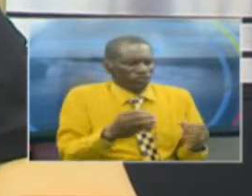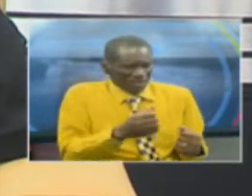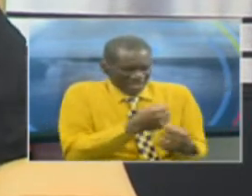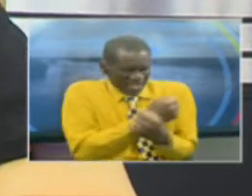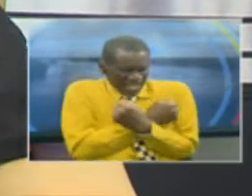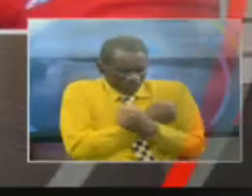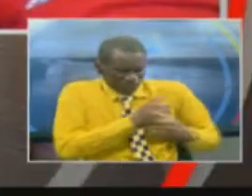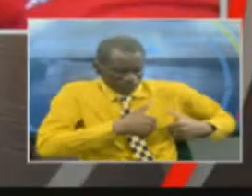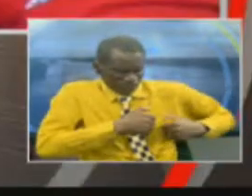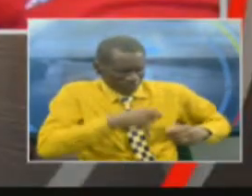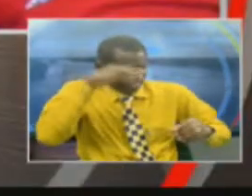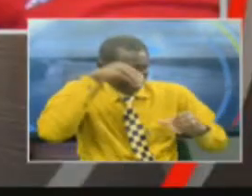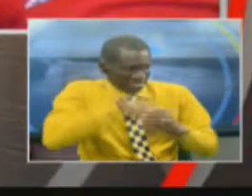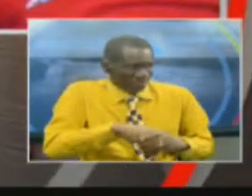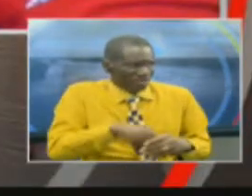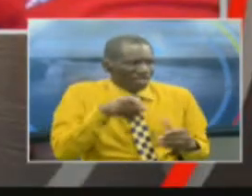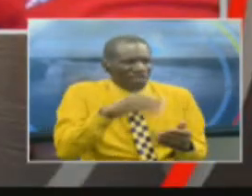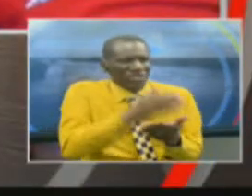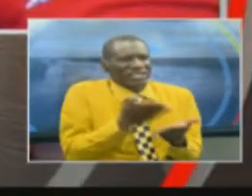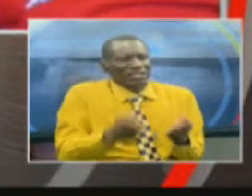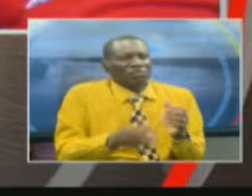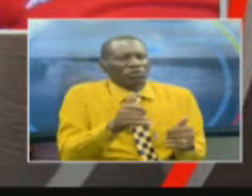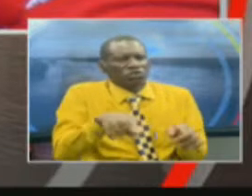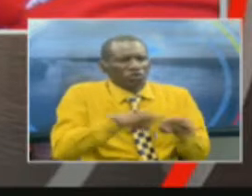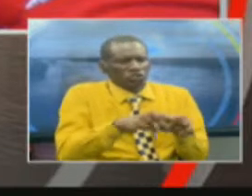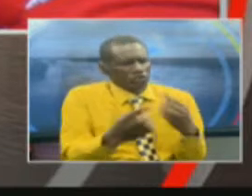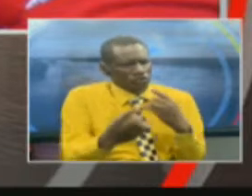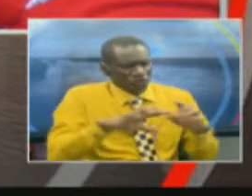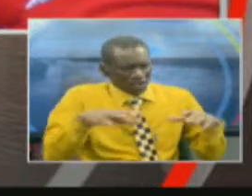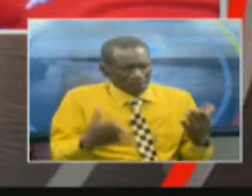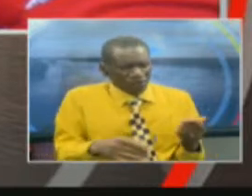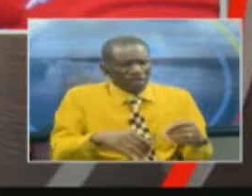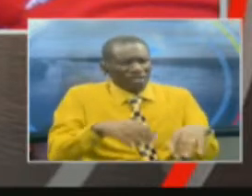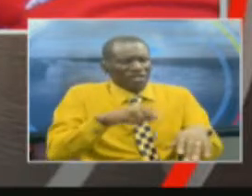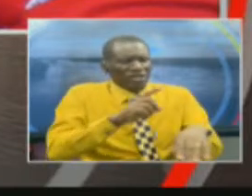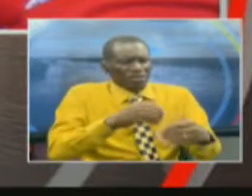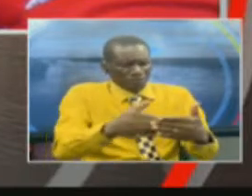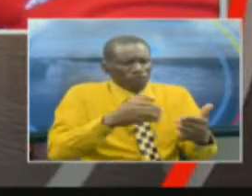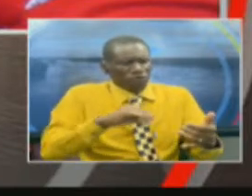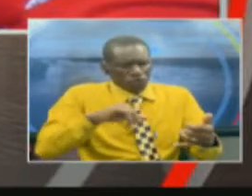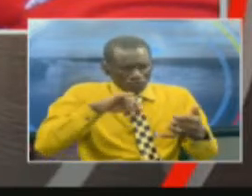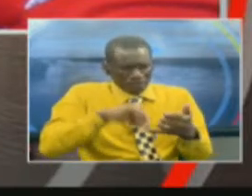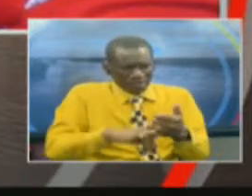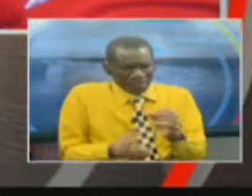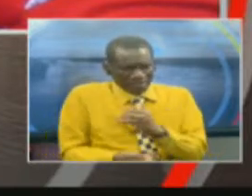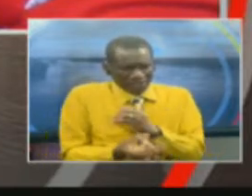it something that you also had to talk about during that premarital counseling?